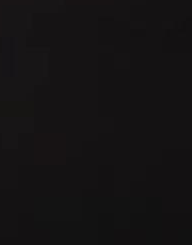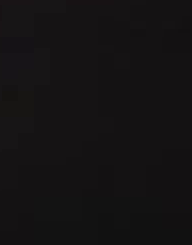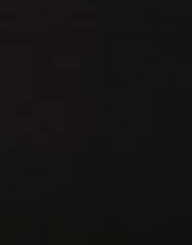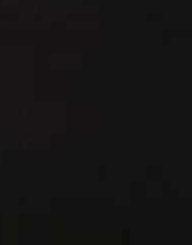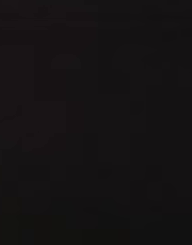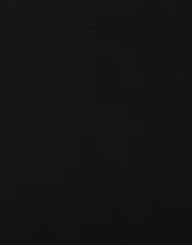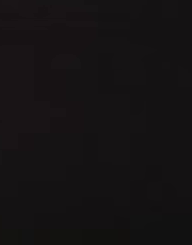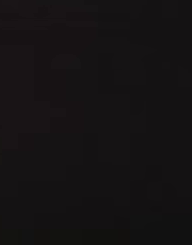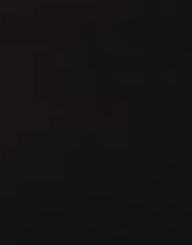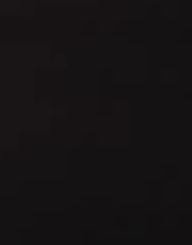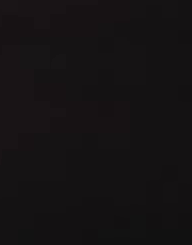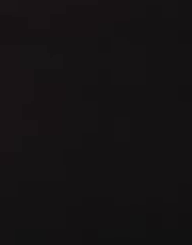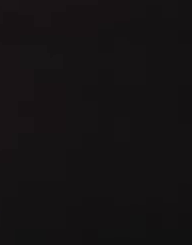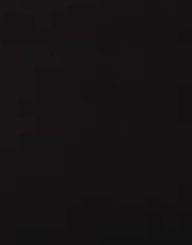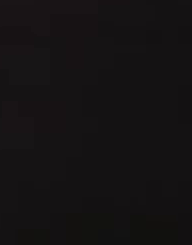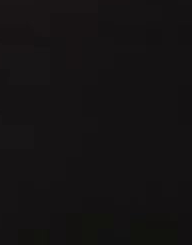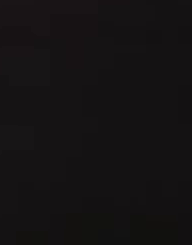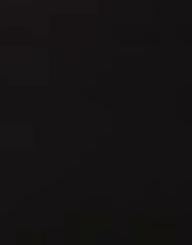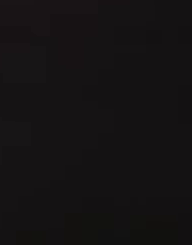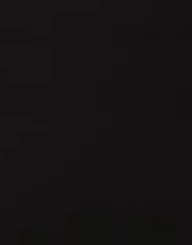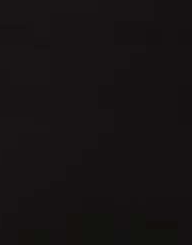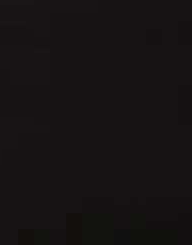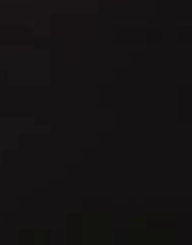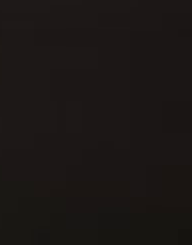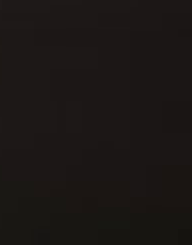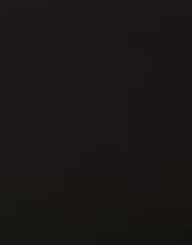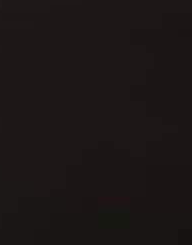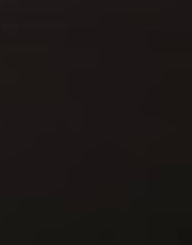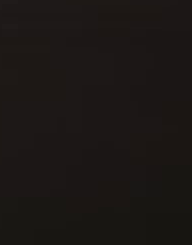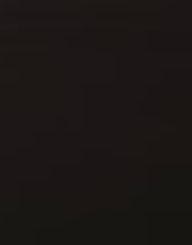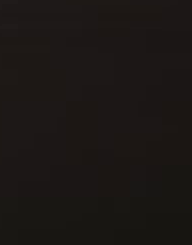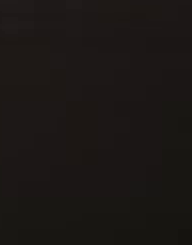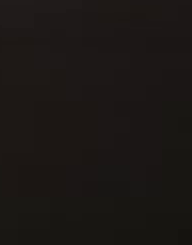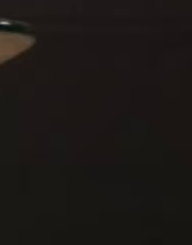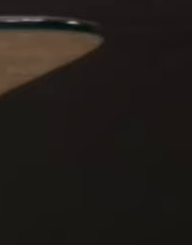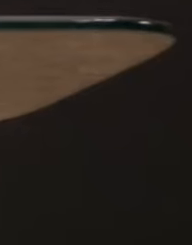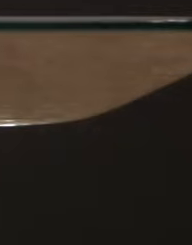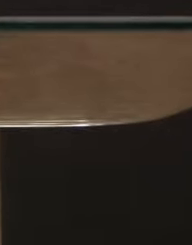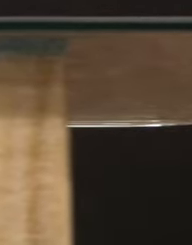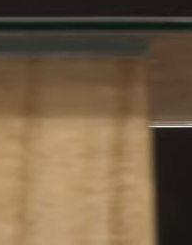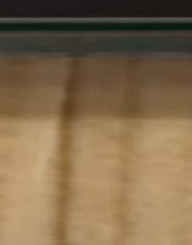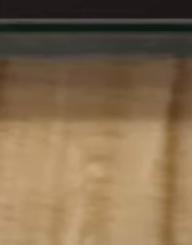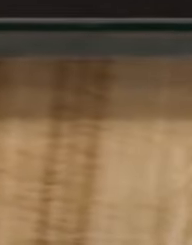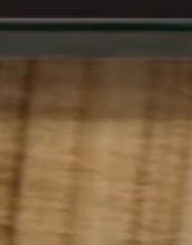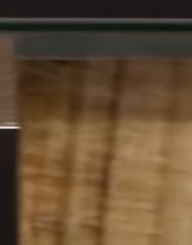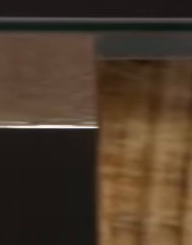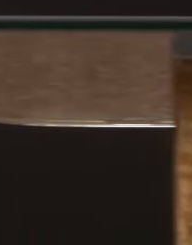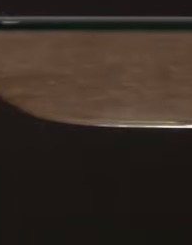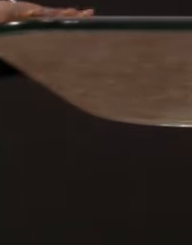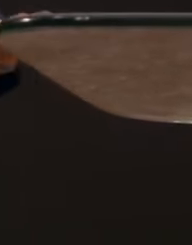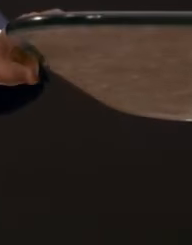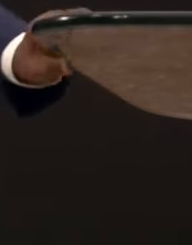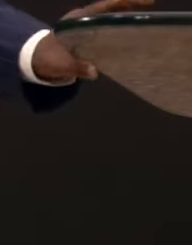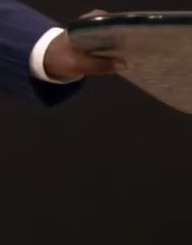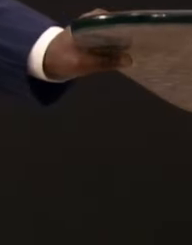for heaven? By grace through faith. How do we become steadfast in the Lord, following the Lord, serving